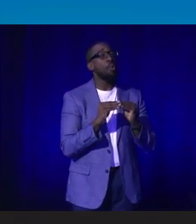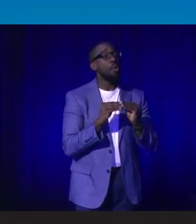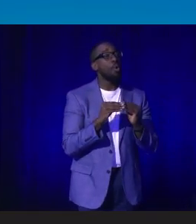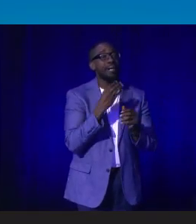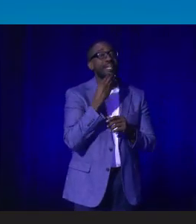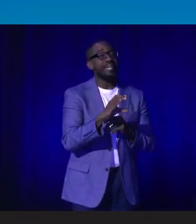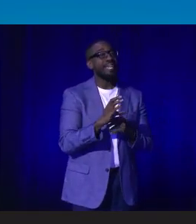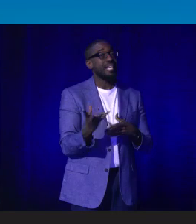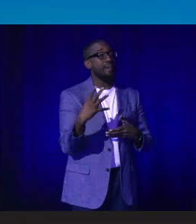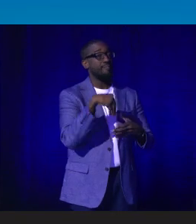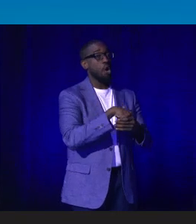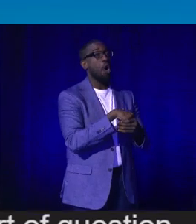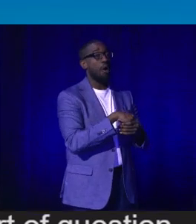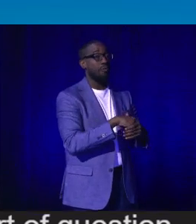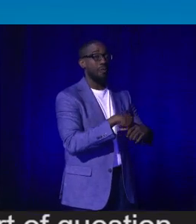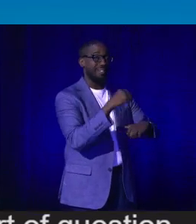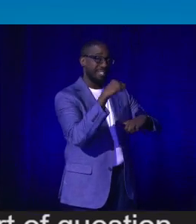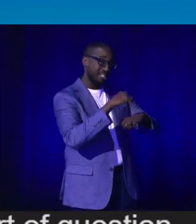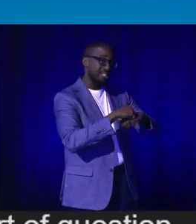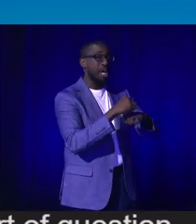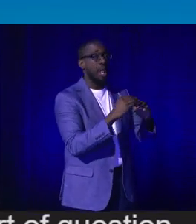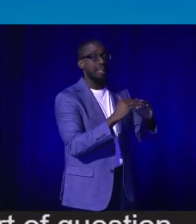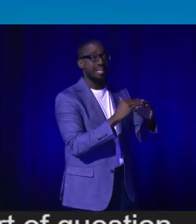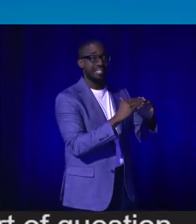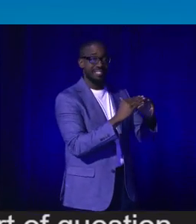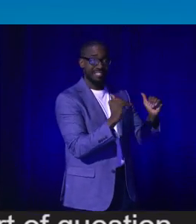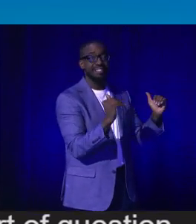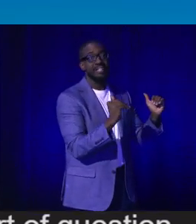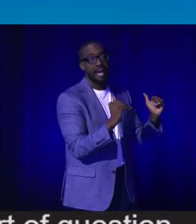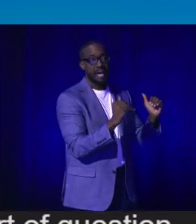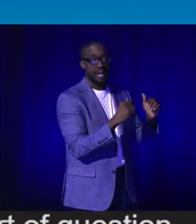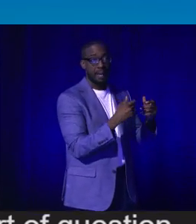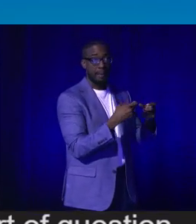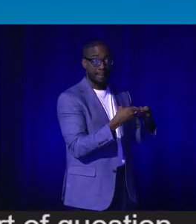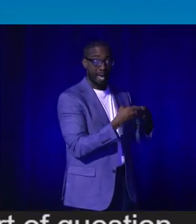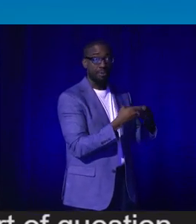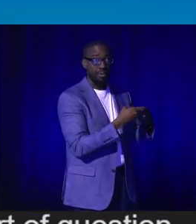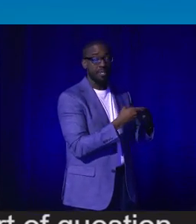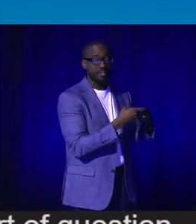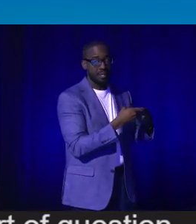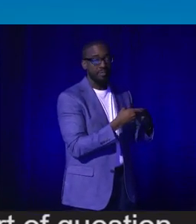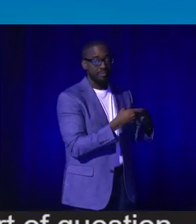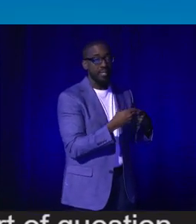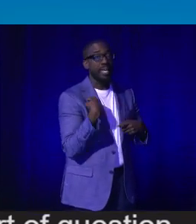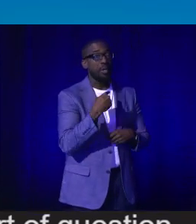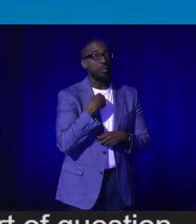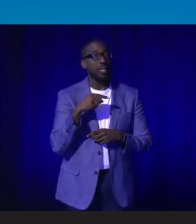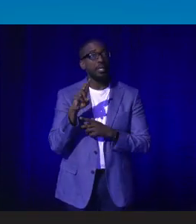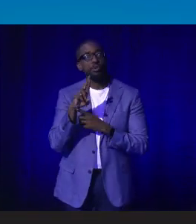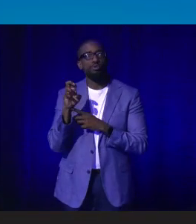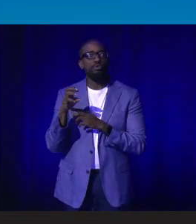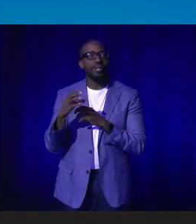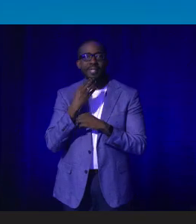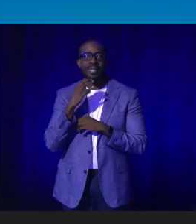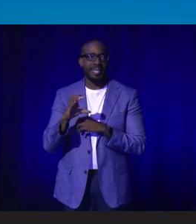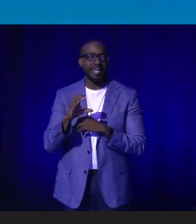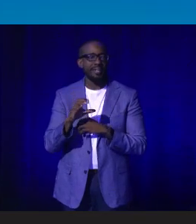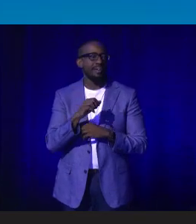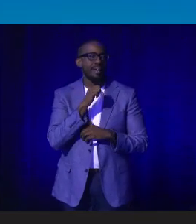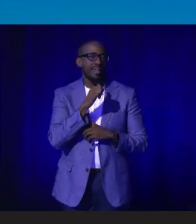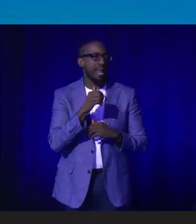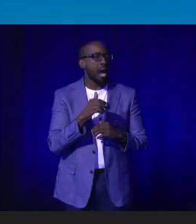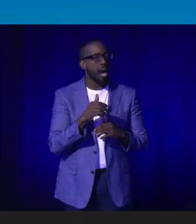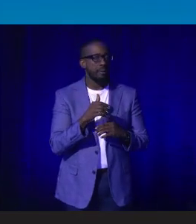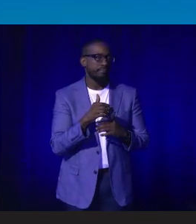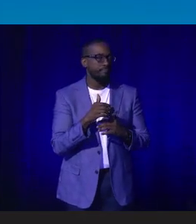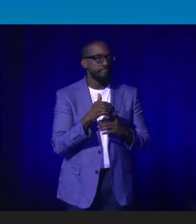often we heat them to even do typical cycling. So instead of operating at ambient conditions. We heat